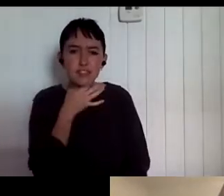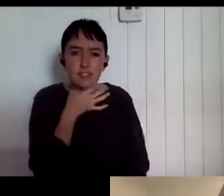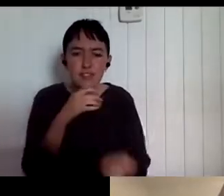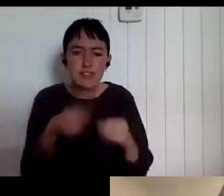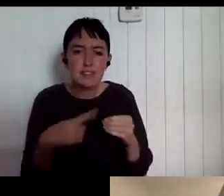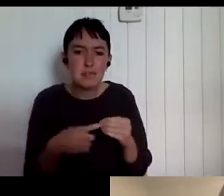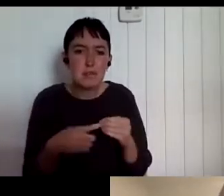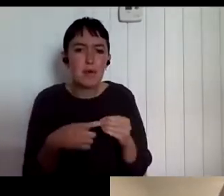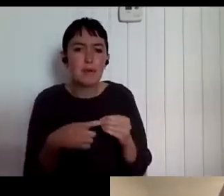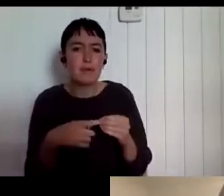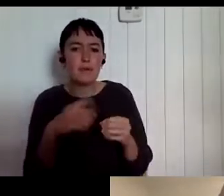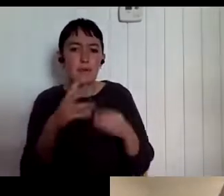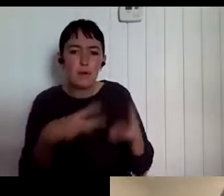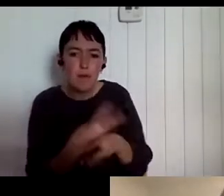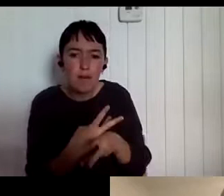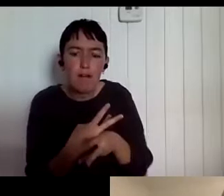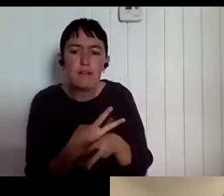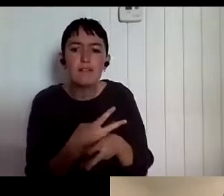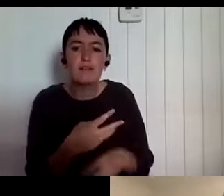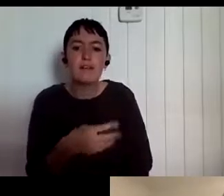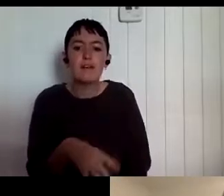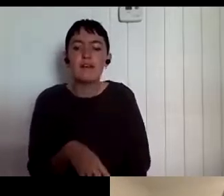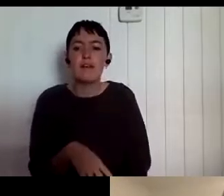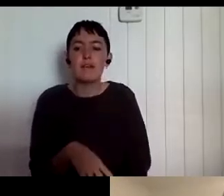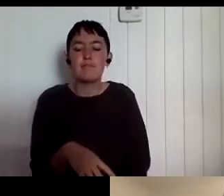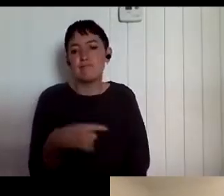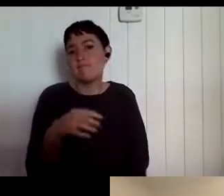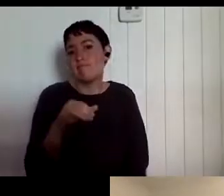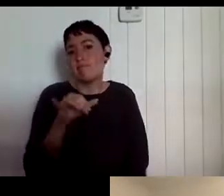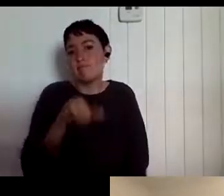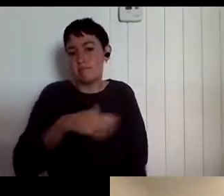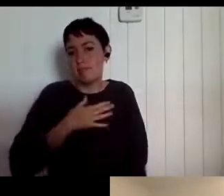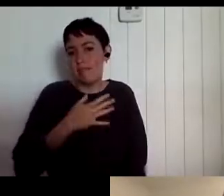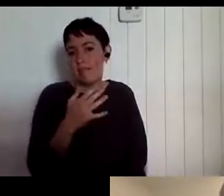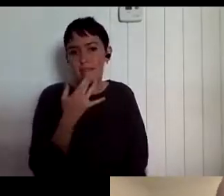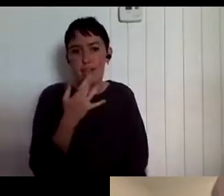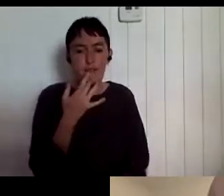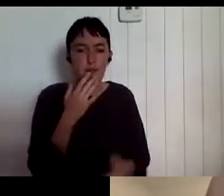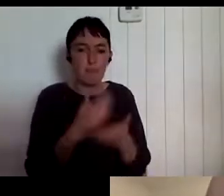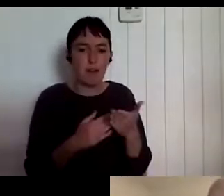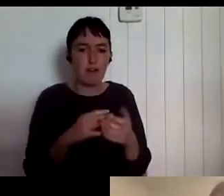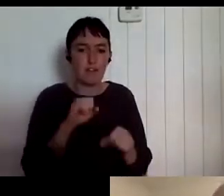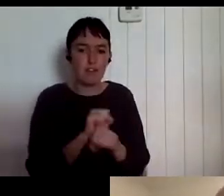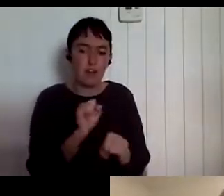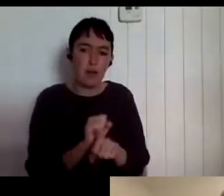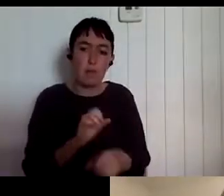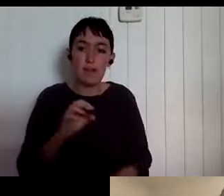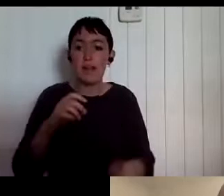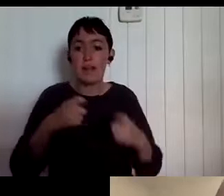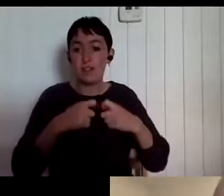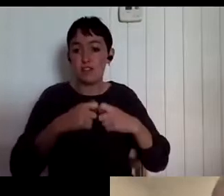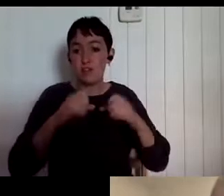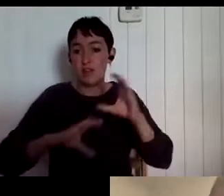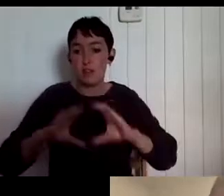part, this is my favorite part of the job, because electrochemistry is so wide. There are days when, you know,